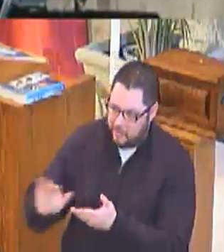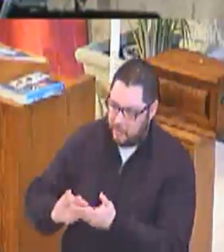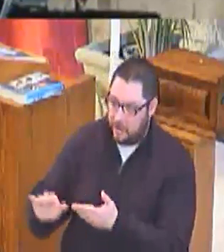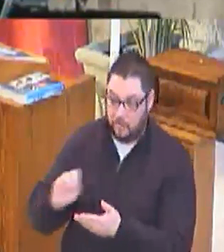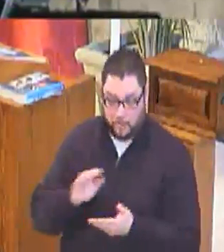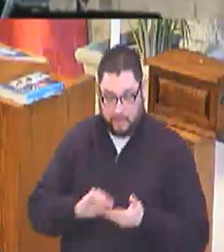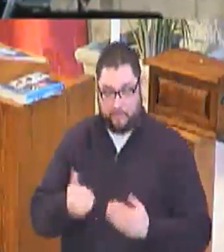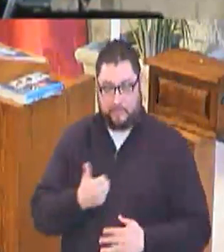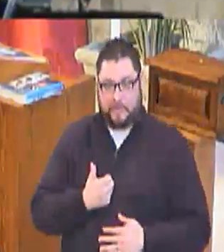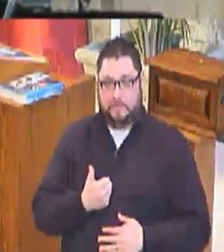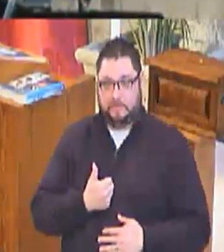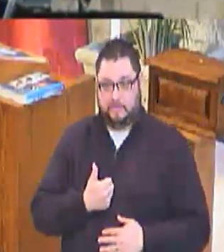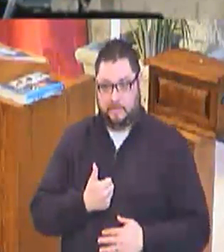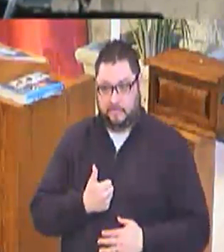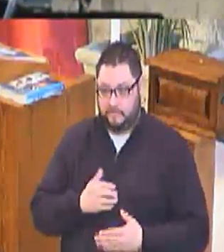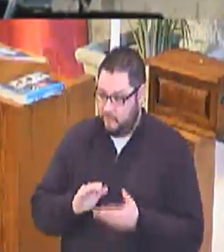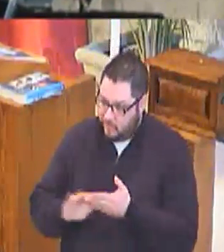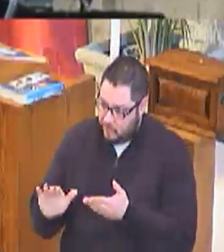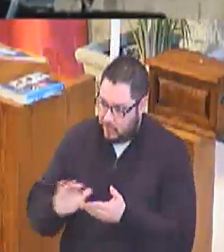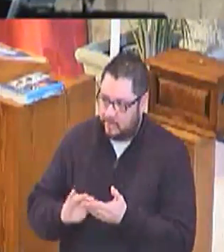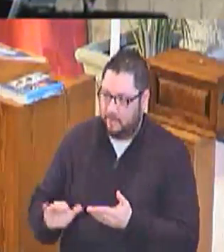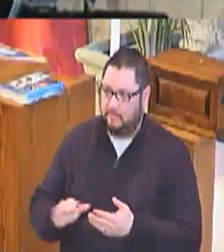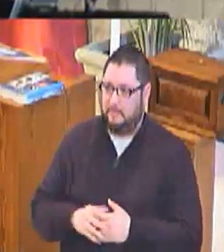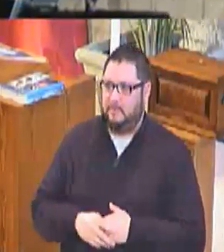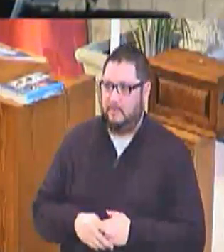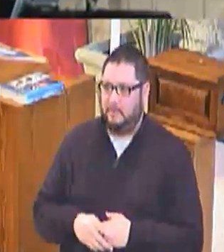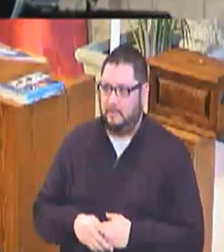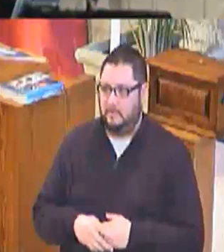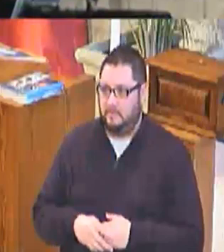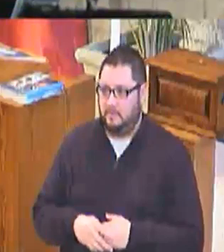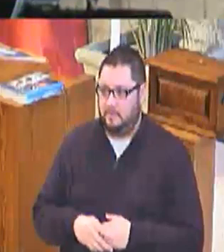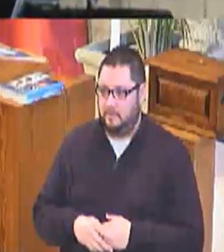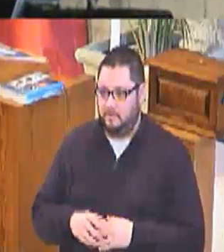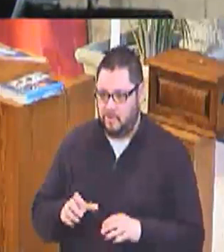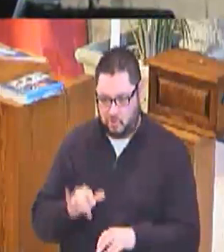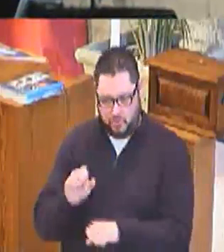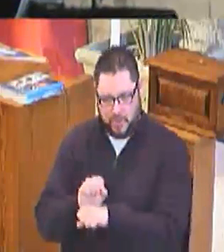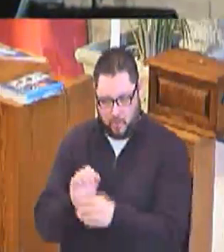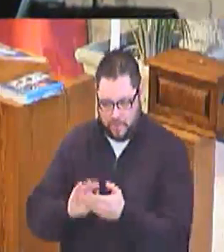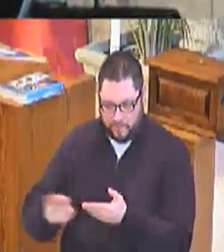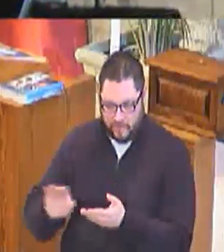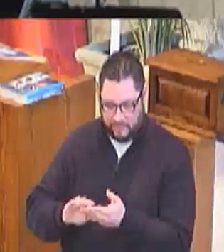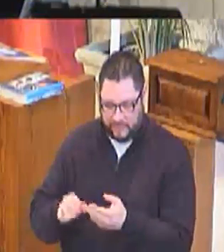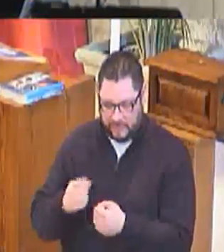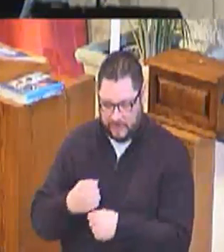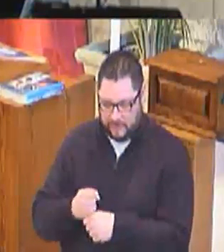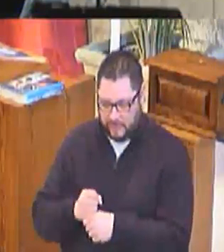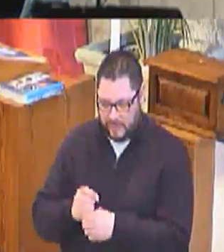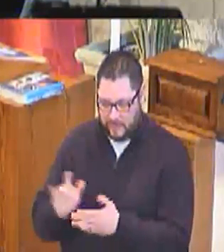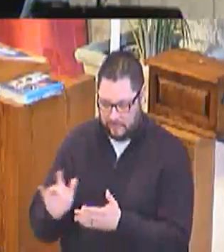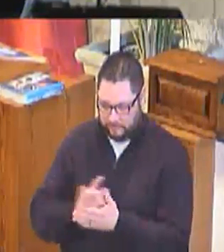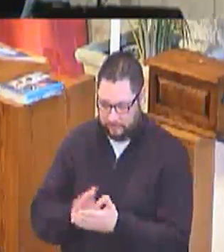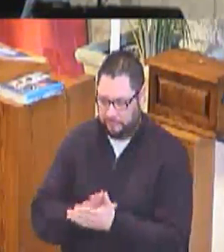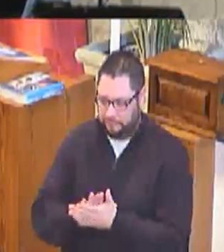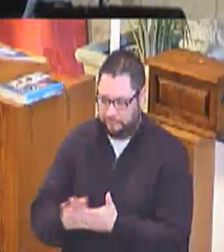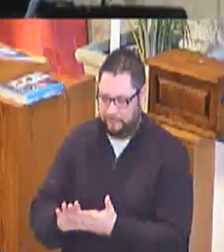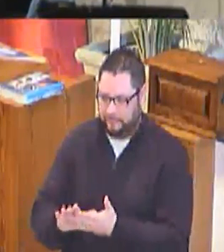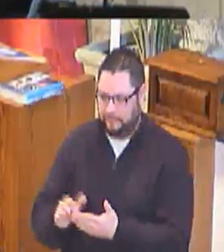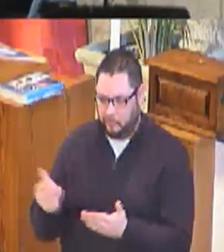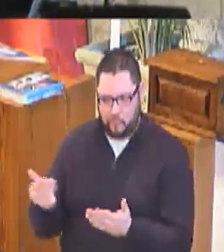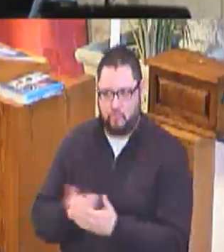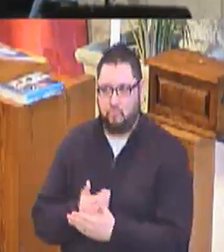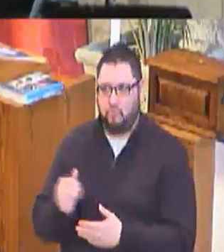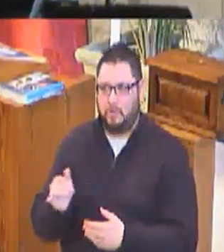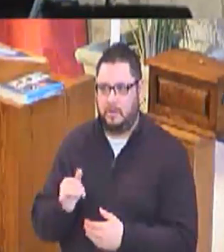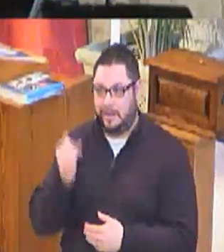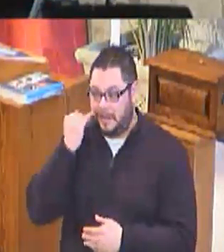myself, forgiveness. Do that forgiveness work to clean the slate so that when it comes up